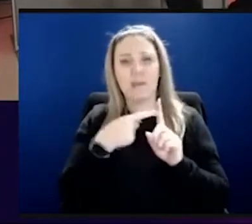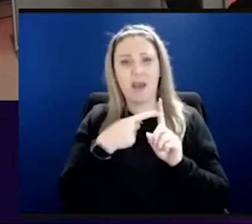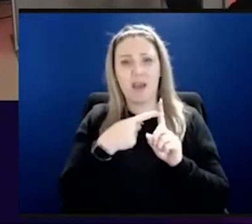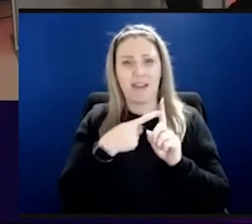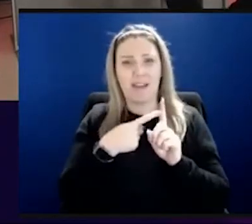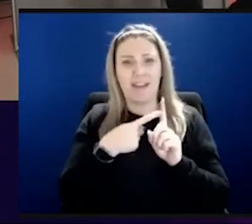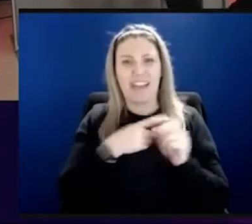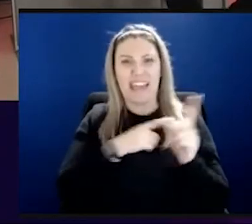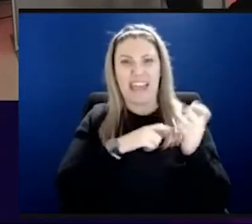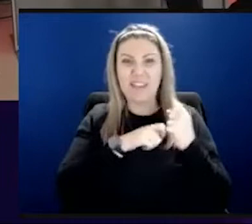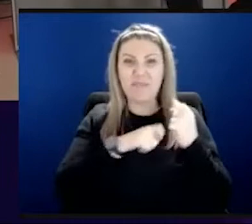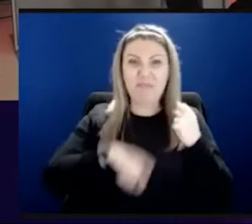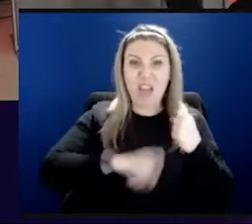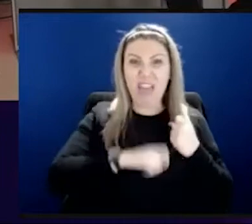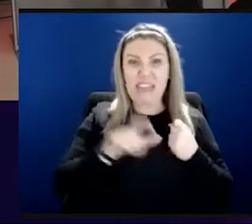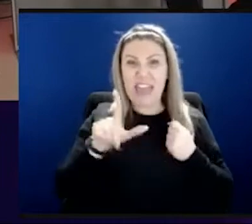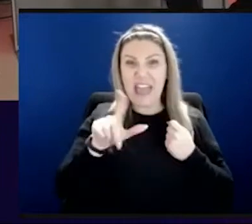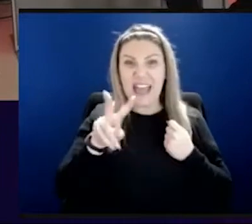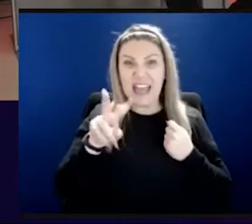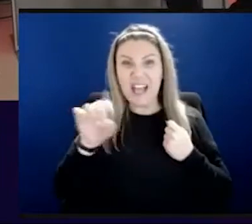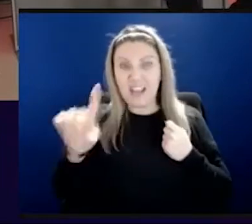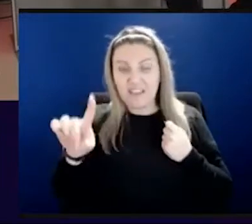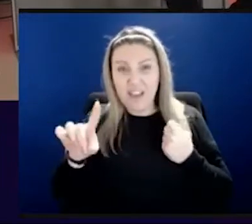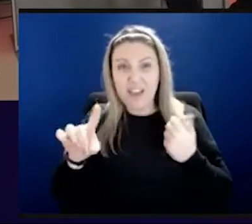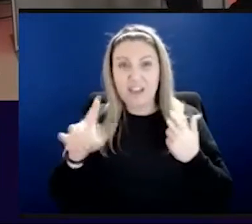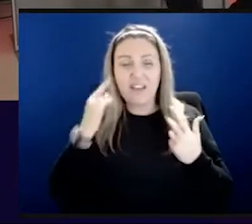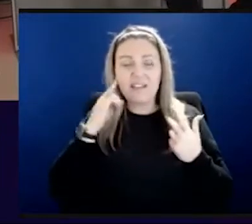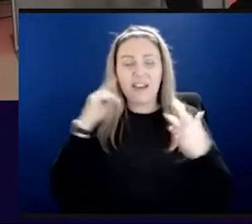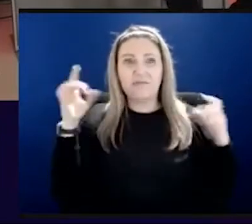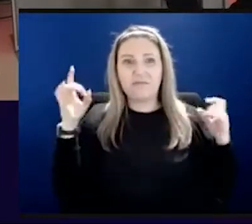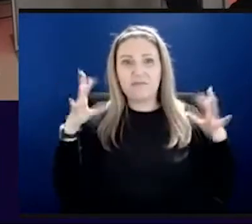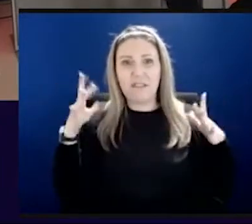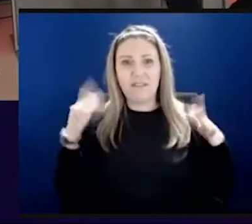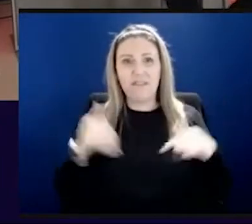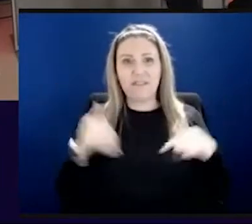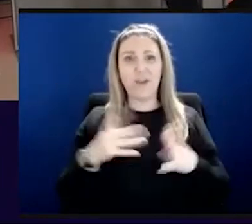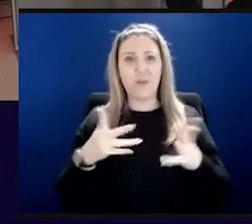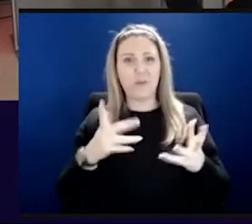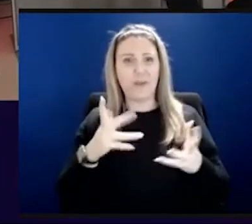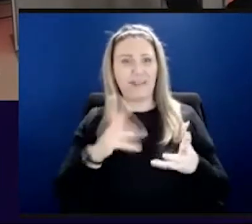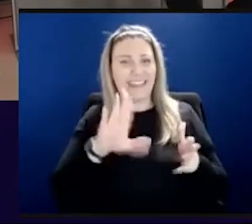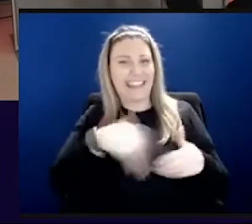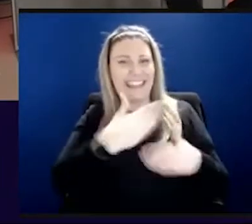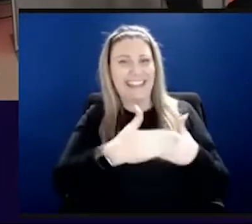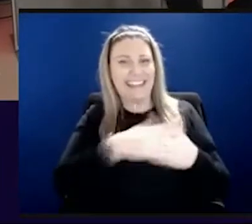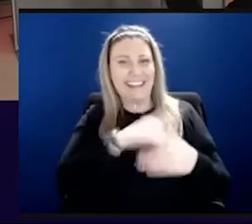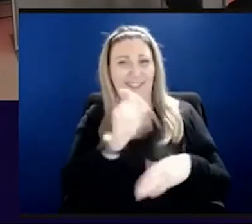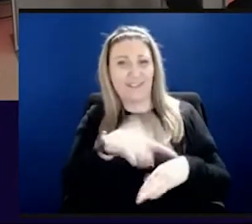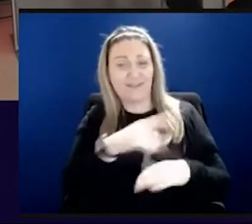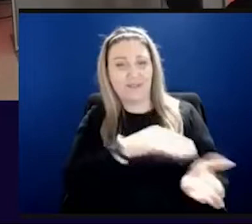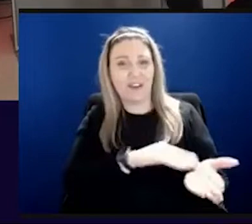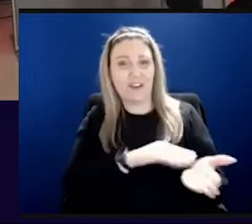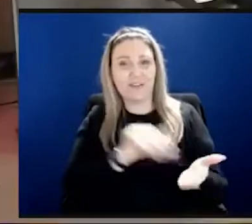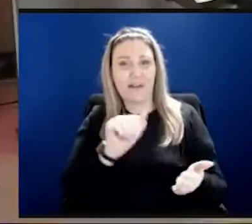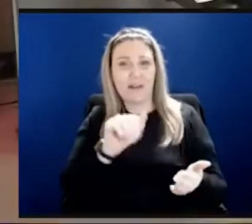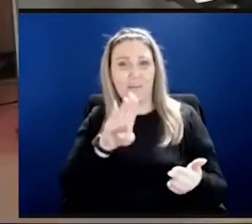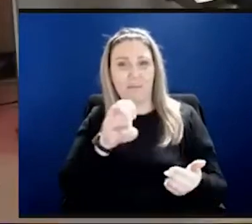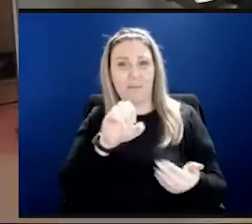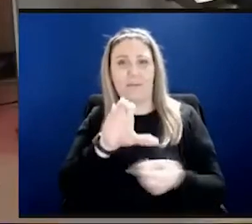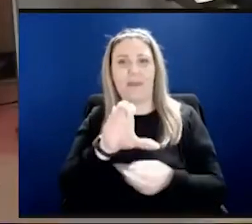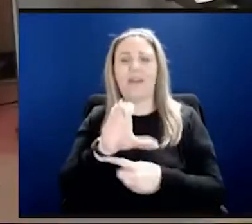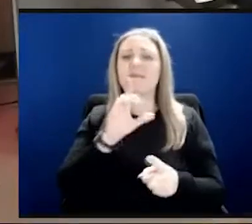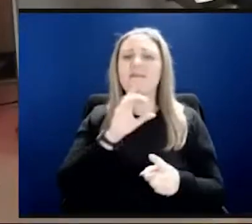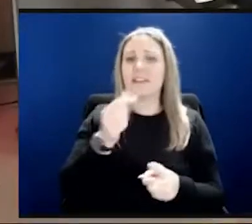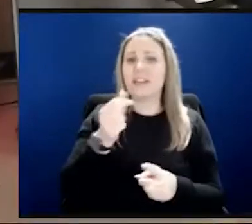out, which sounds horrific. I want to direct the next question to Dr. Abig. So Garen was a little bit